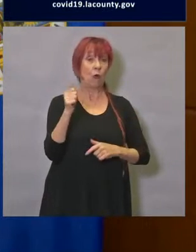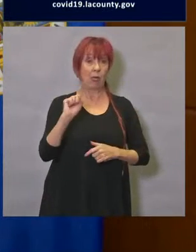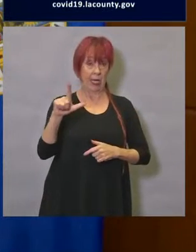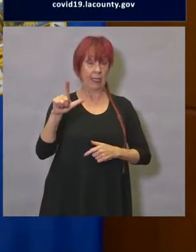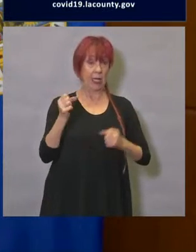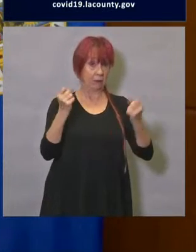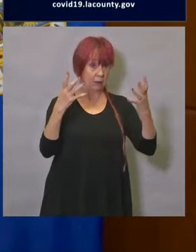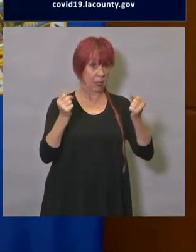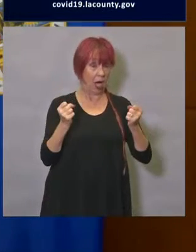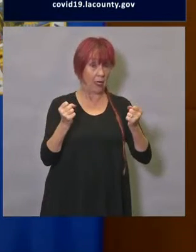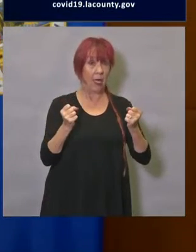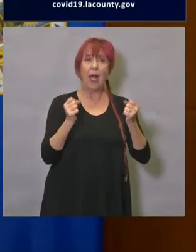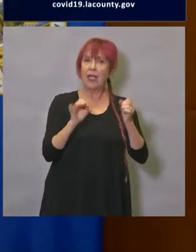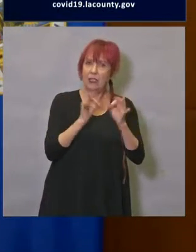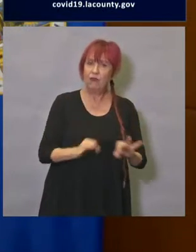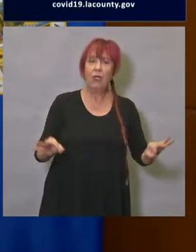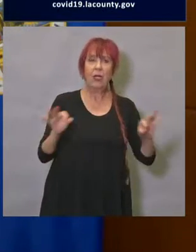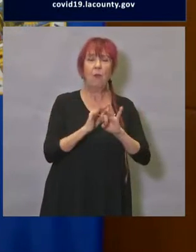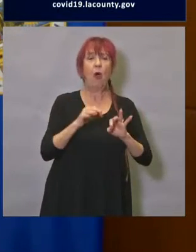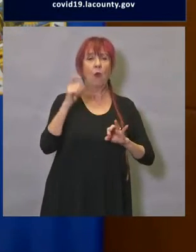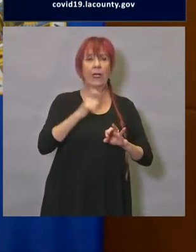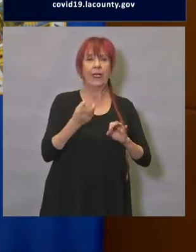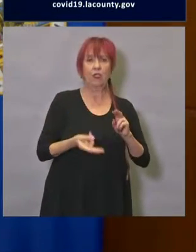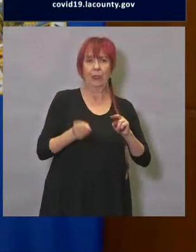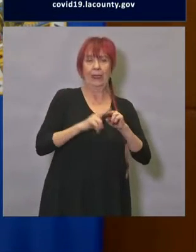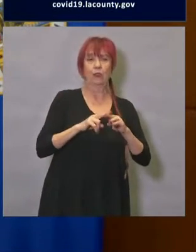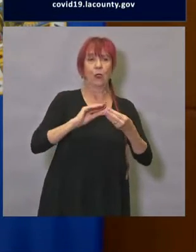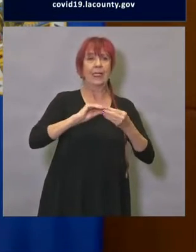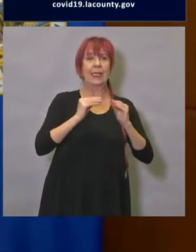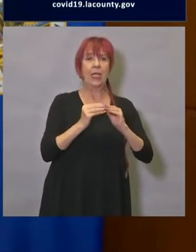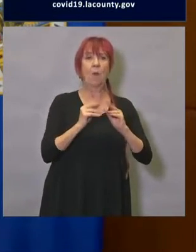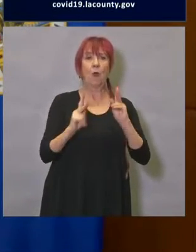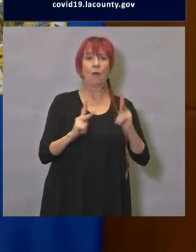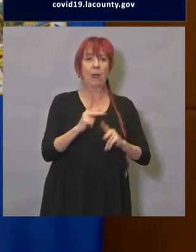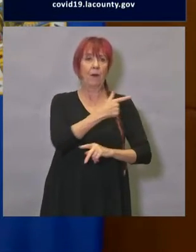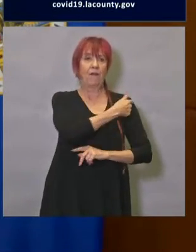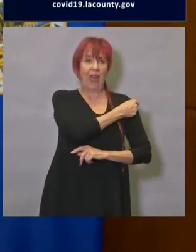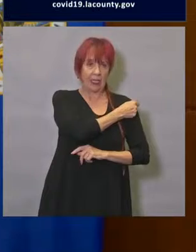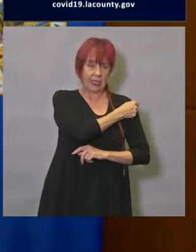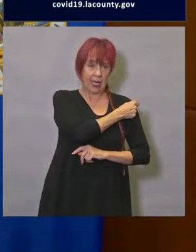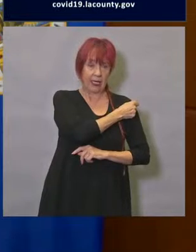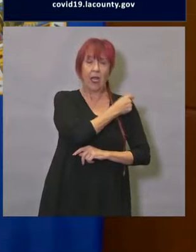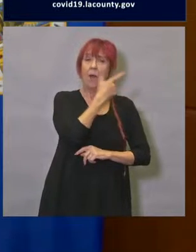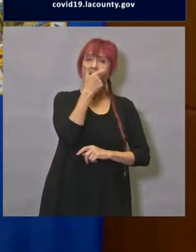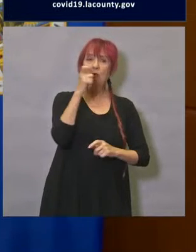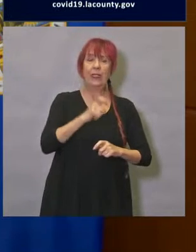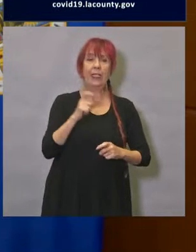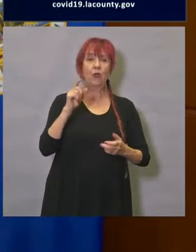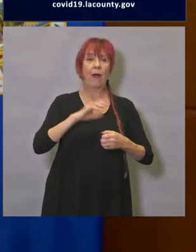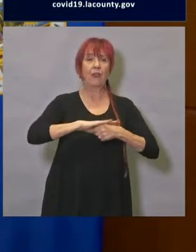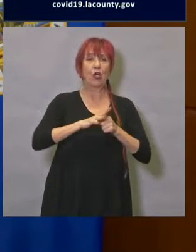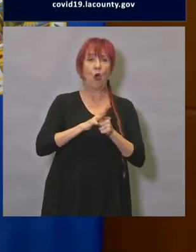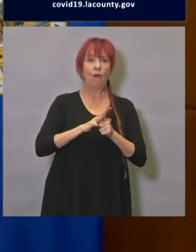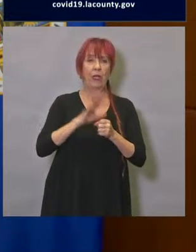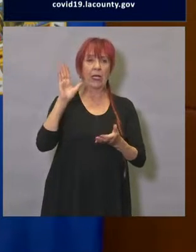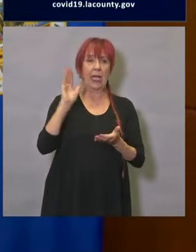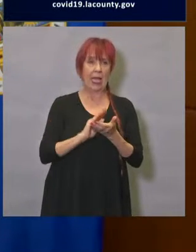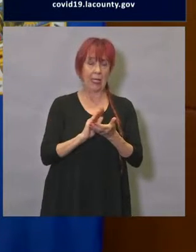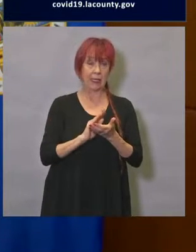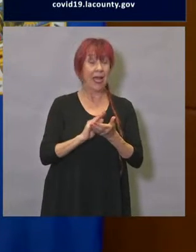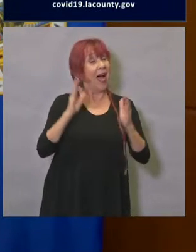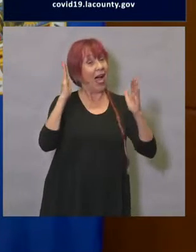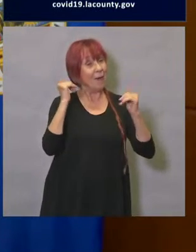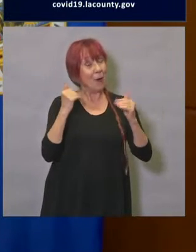efforts to get our vaccination rates up and keep our COVID rates down. So please understand that. And I'm hopeful that we're nearing the end